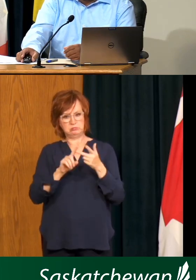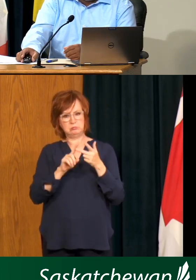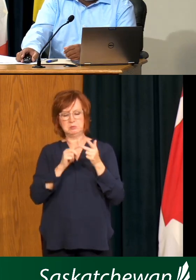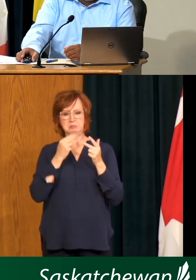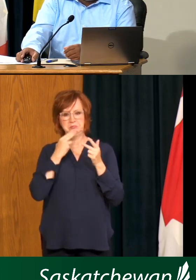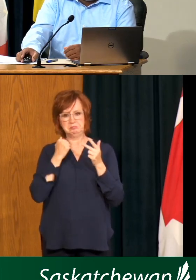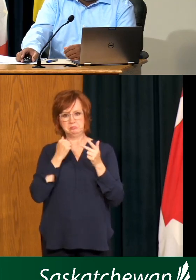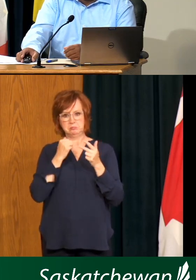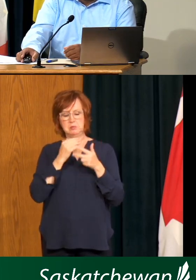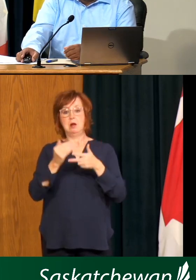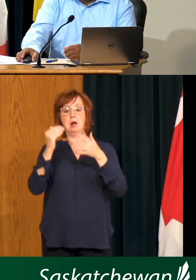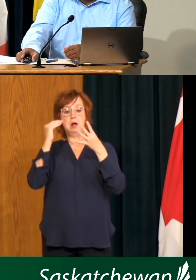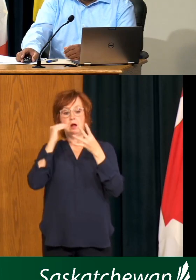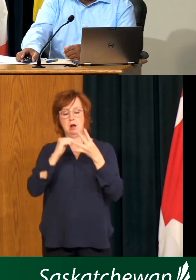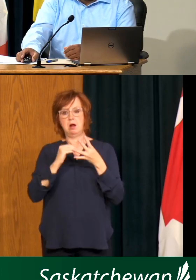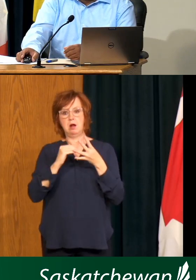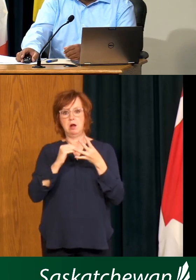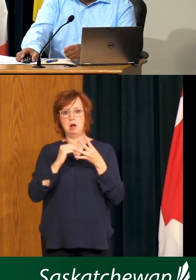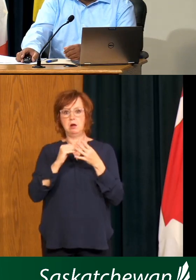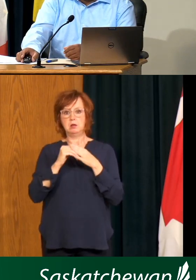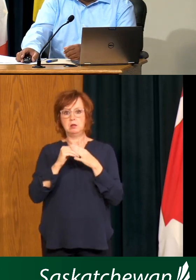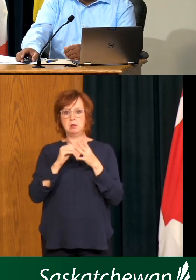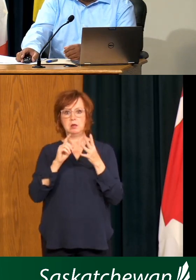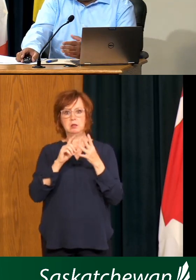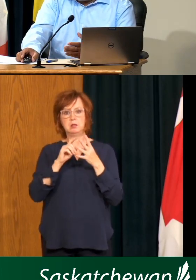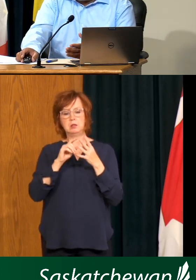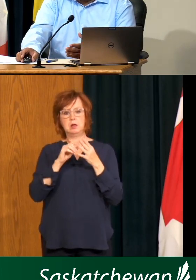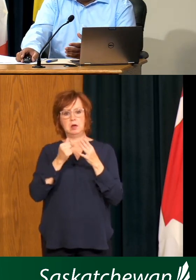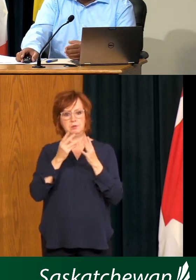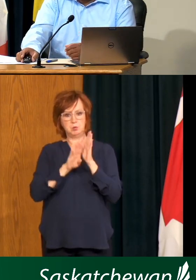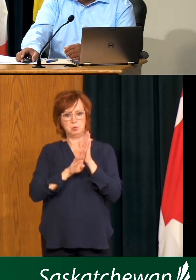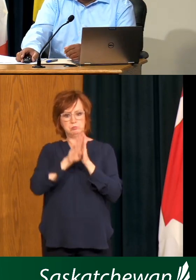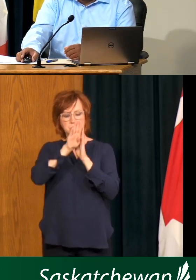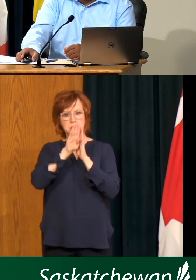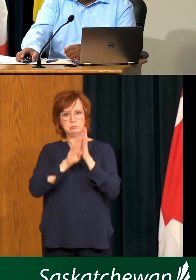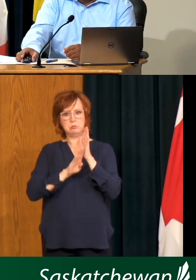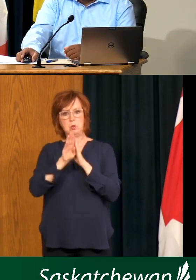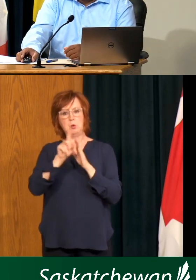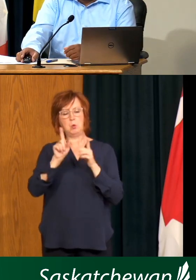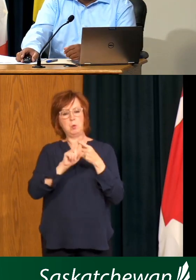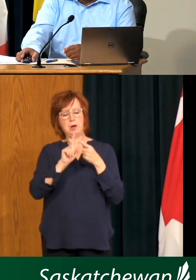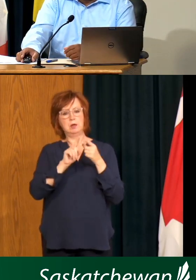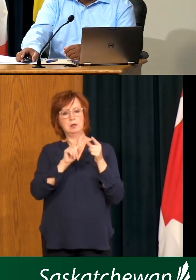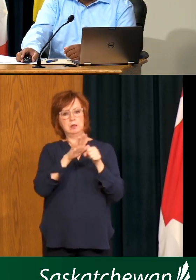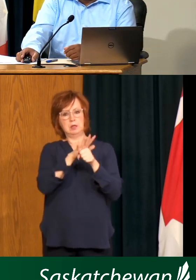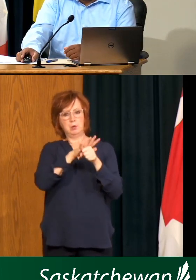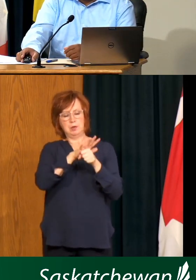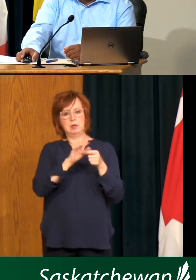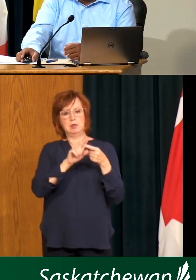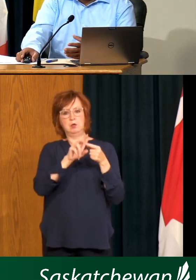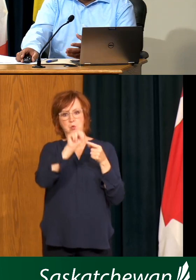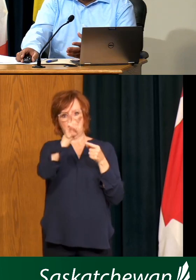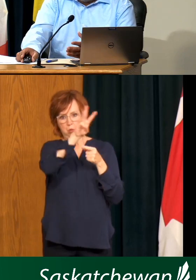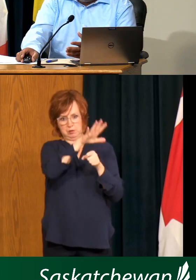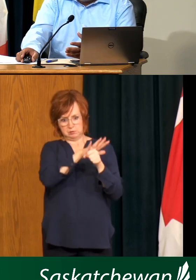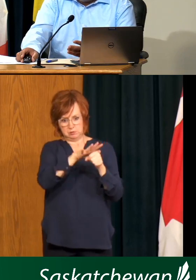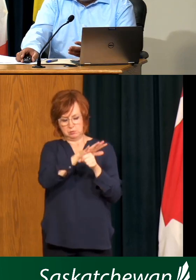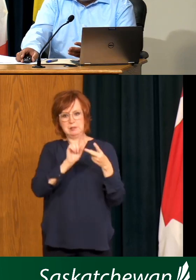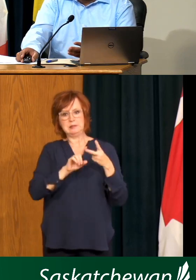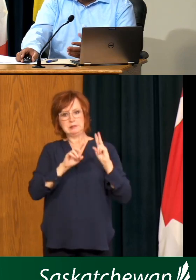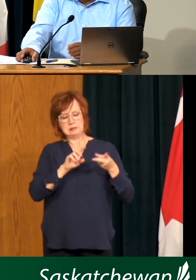some spikes towards the middle, which was mostly due to outbreaks first in the northwest and now in the southwest, but a